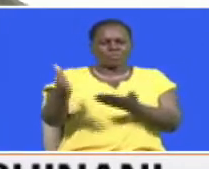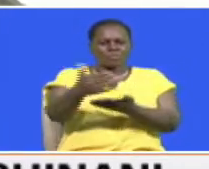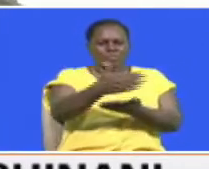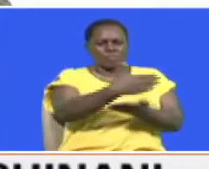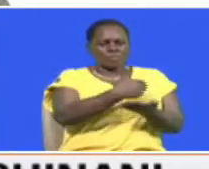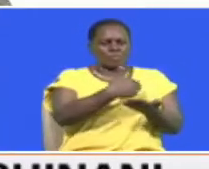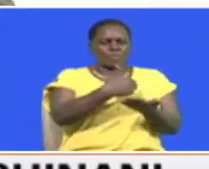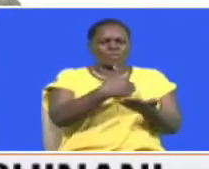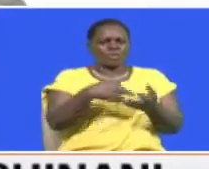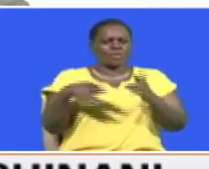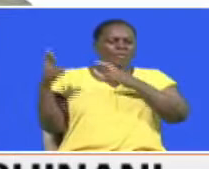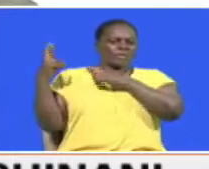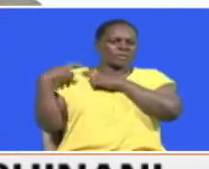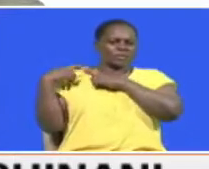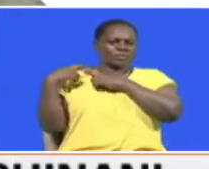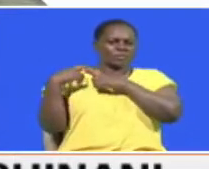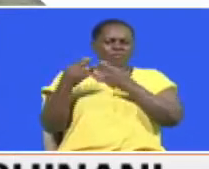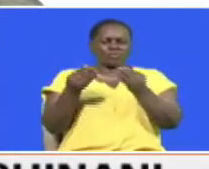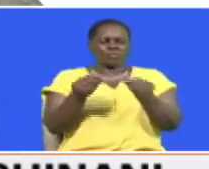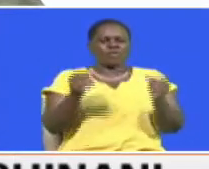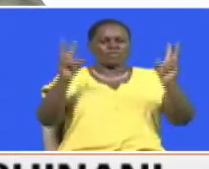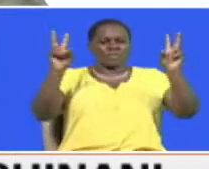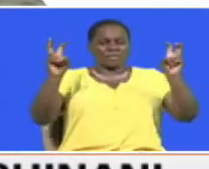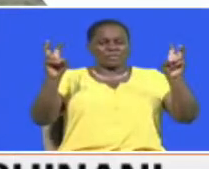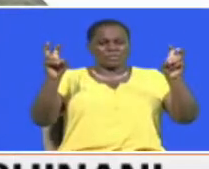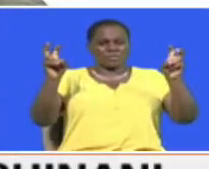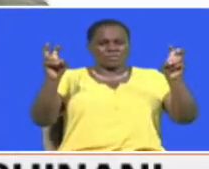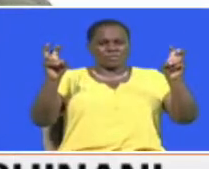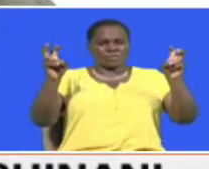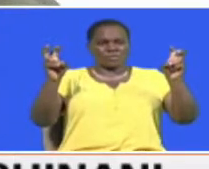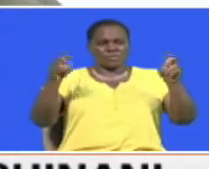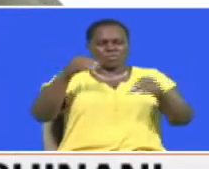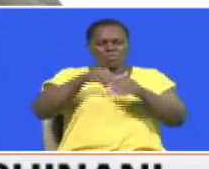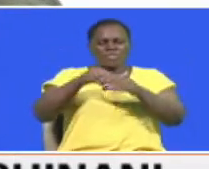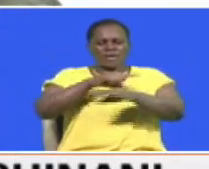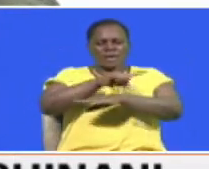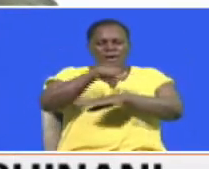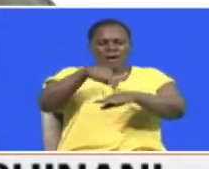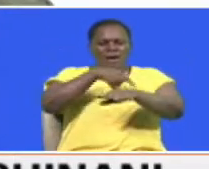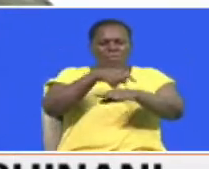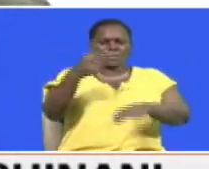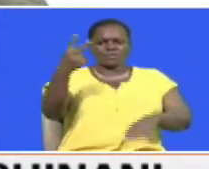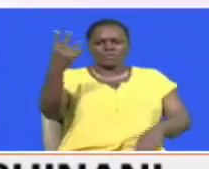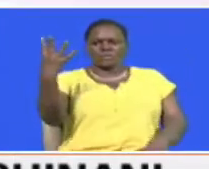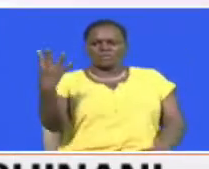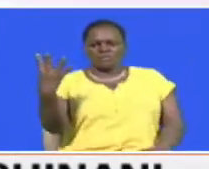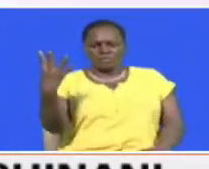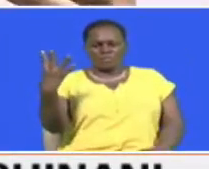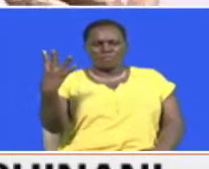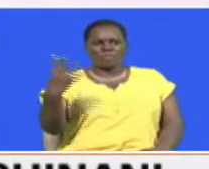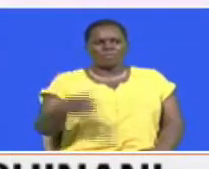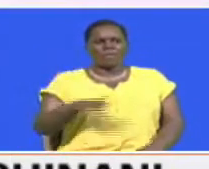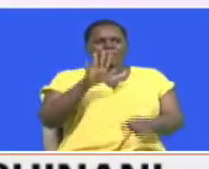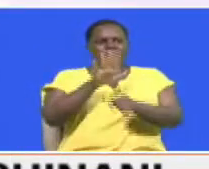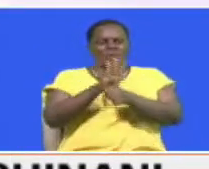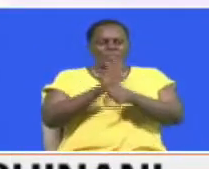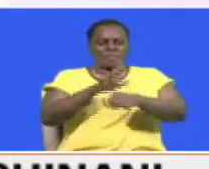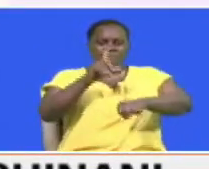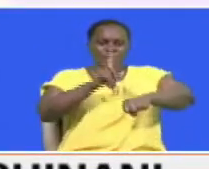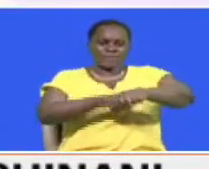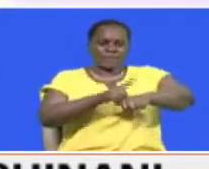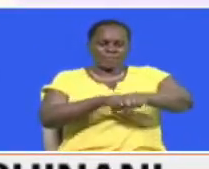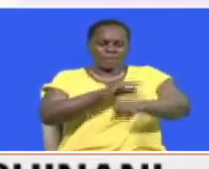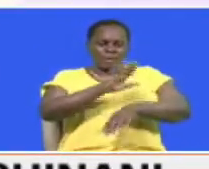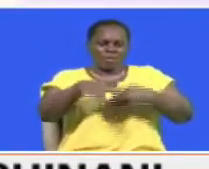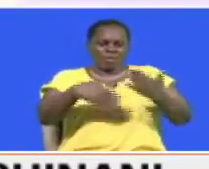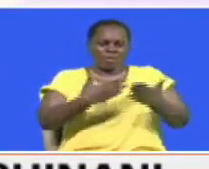an effective response to public health emergencies within 24 hours of detection. Most of the time,